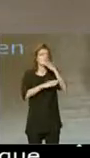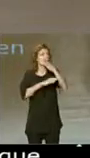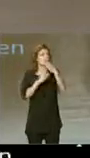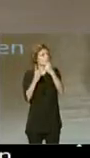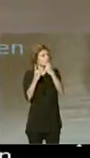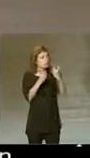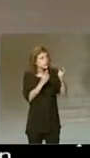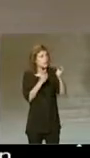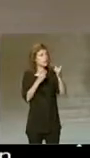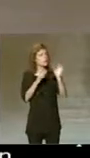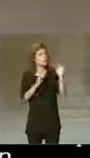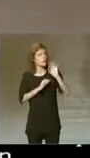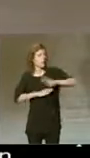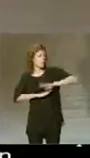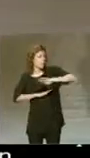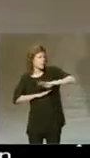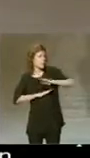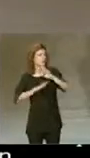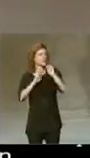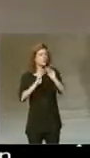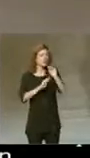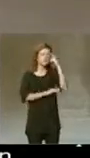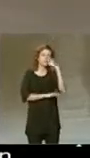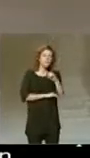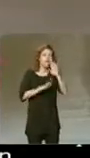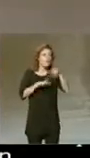taking into account the users'